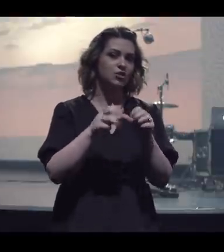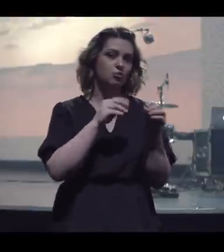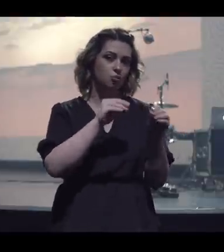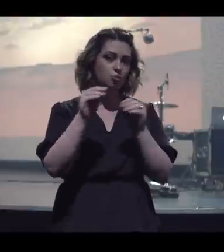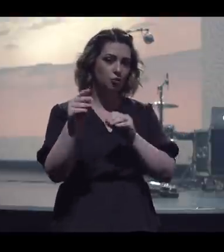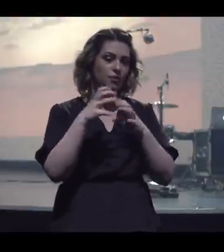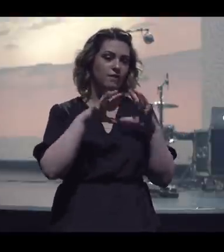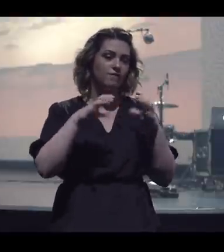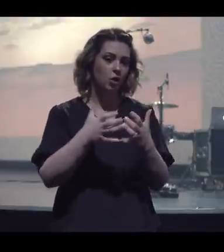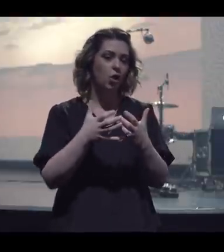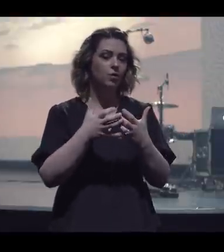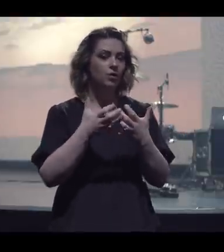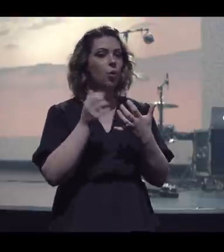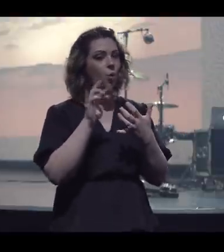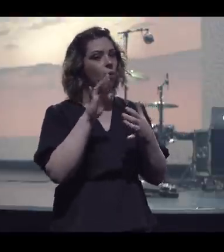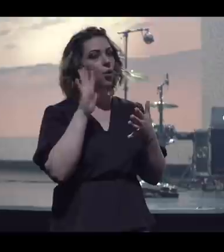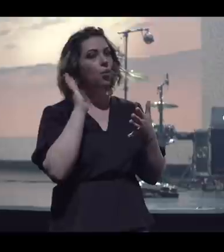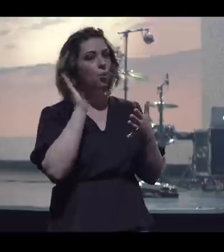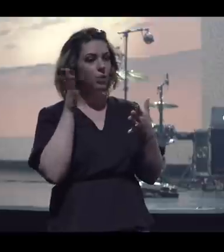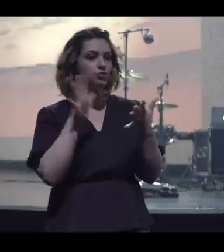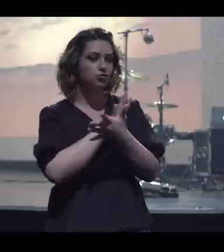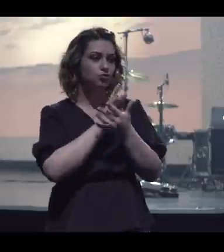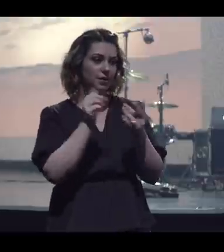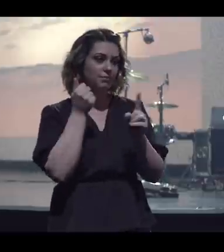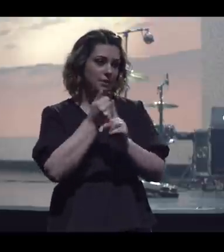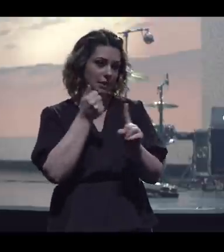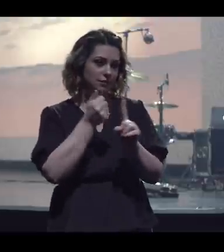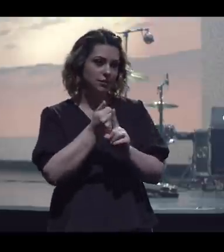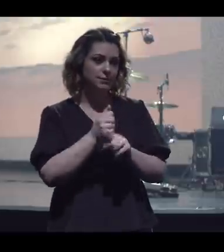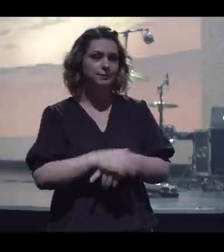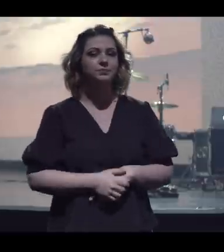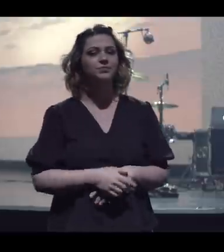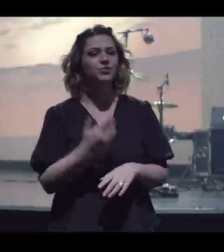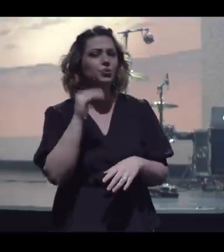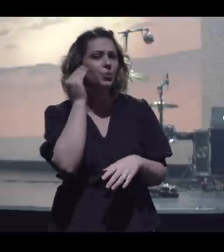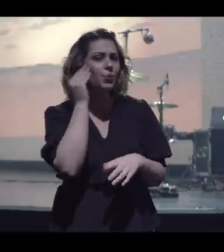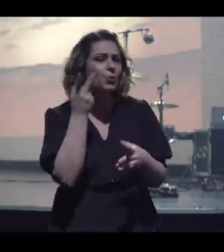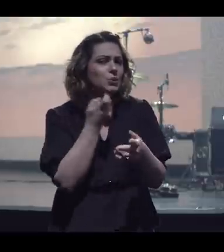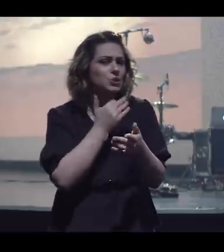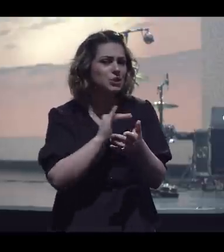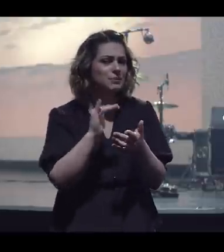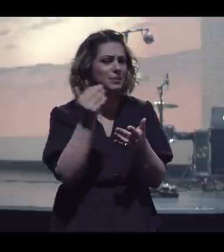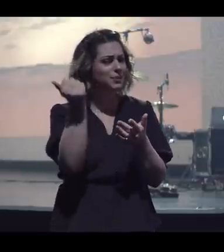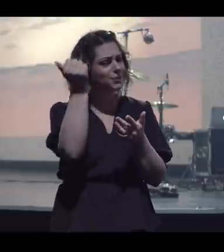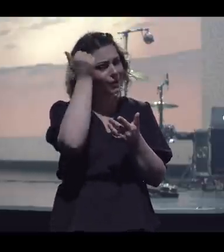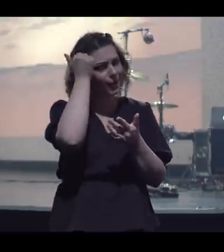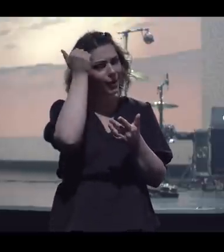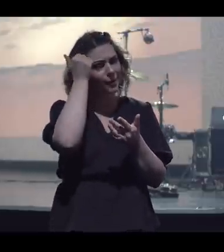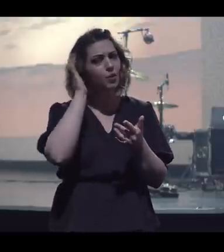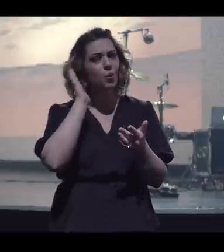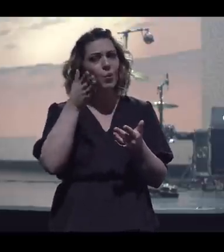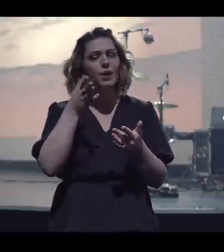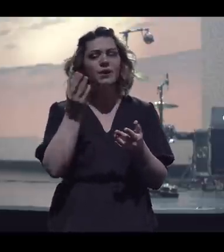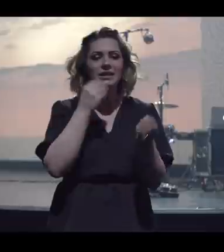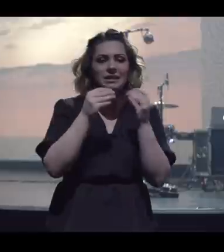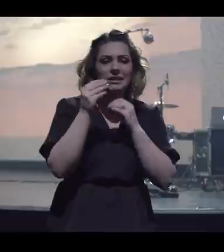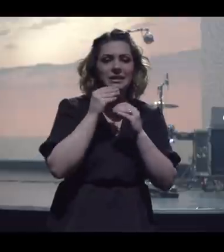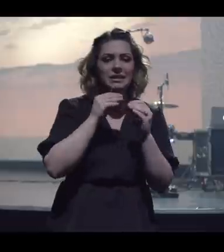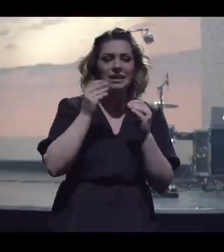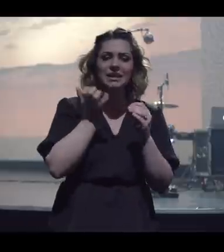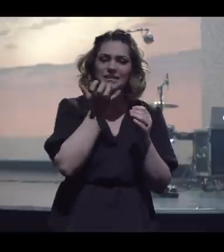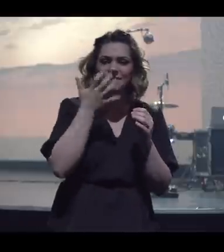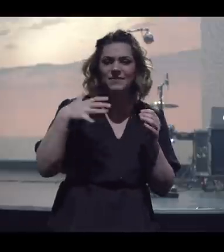themselves and the field that they're in. Did you know that sheep are so dumb? They will graze a field to the roots of the